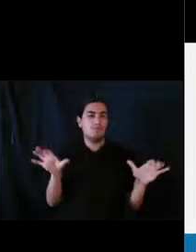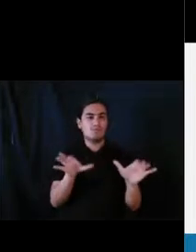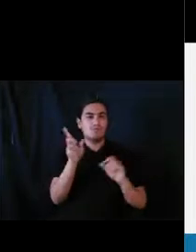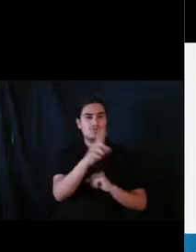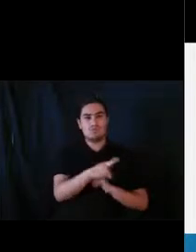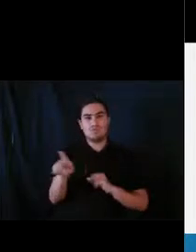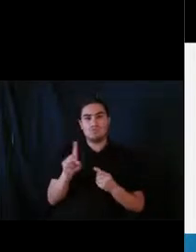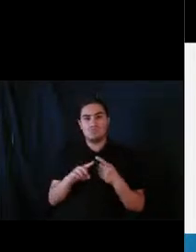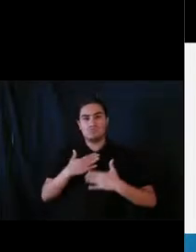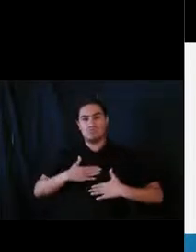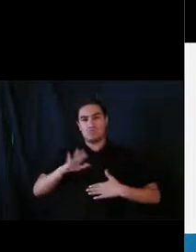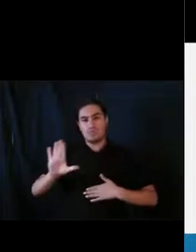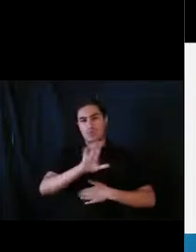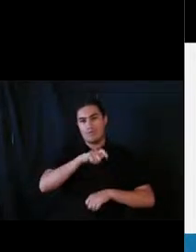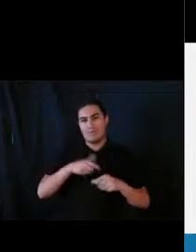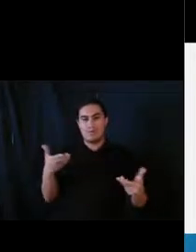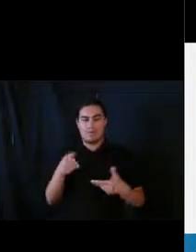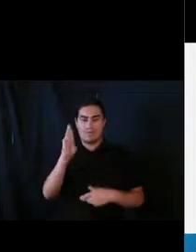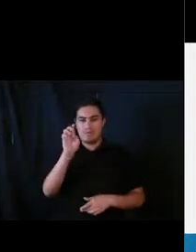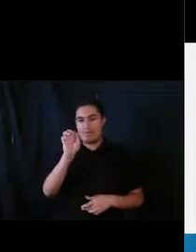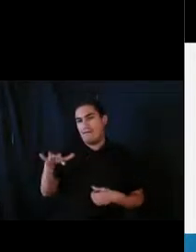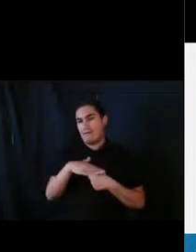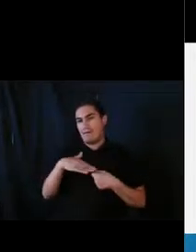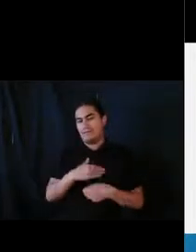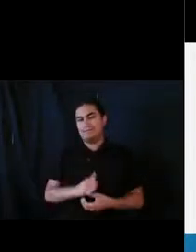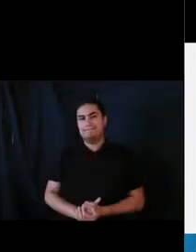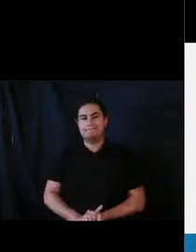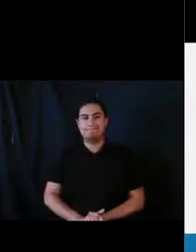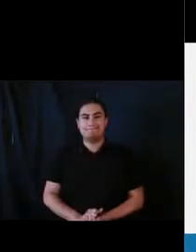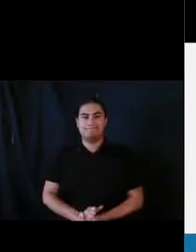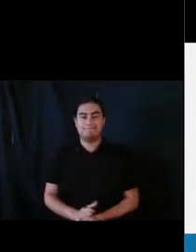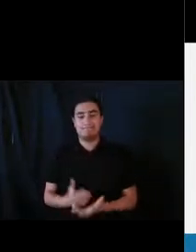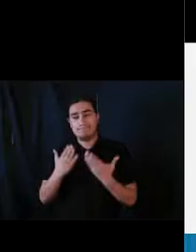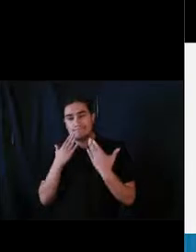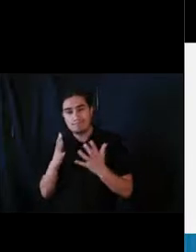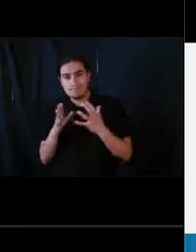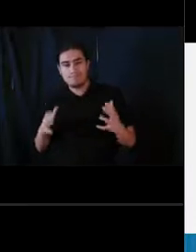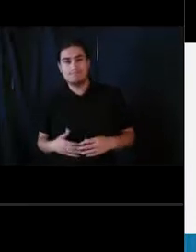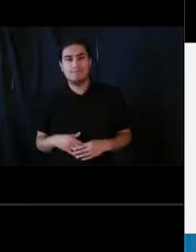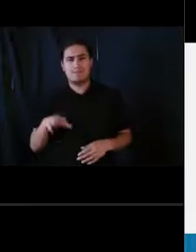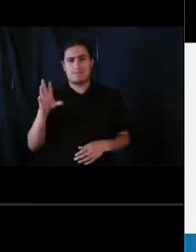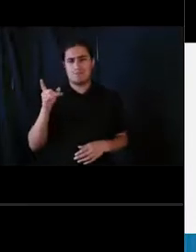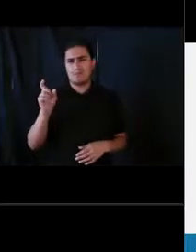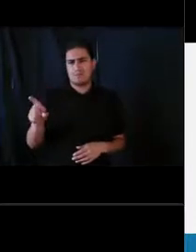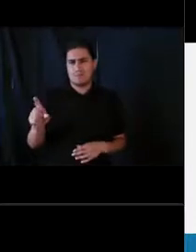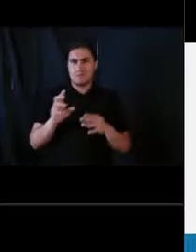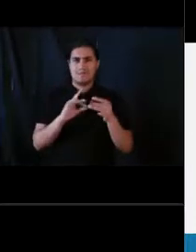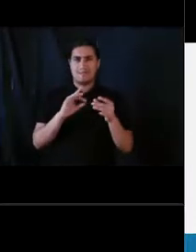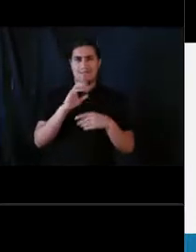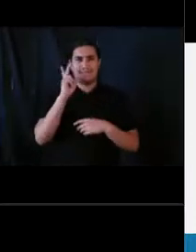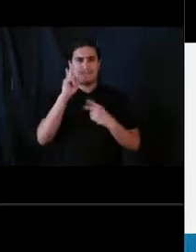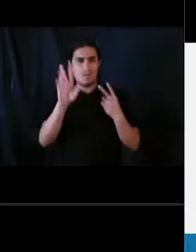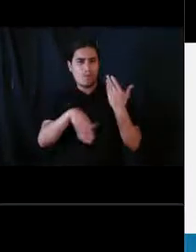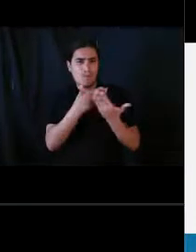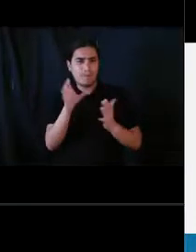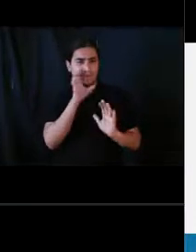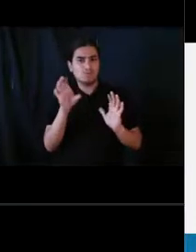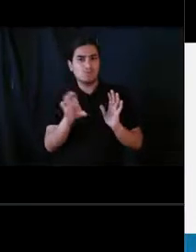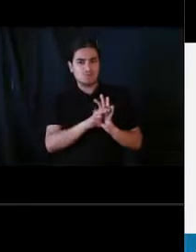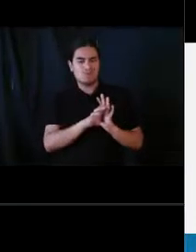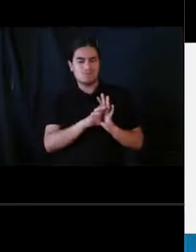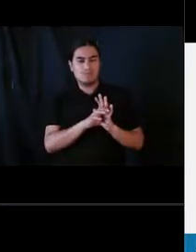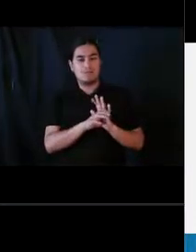enjoy your time here in the bay area thank you so much i do have to say looking at all these pictures um